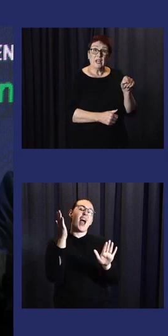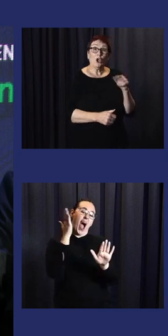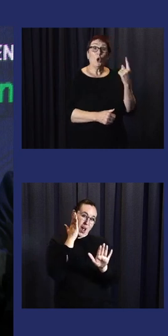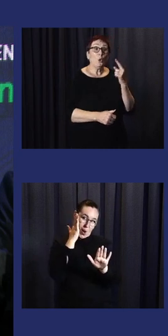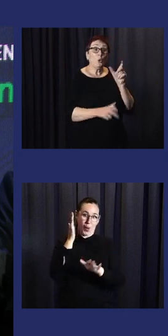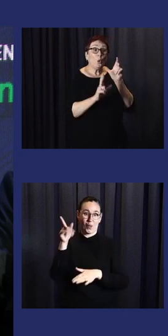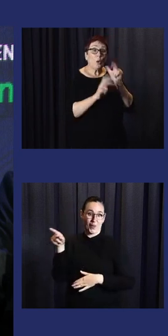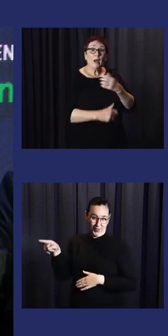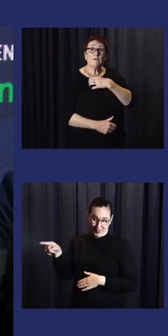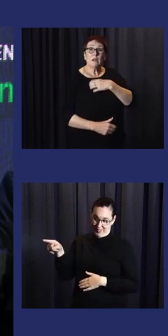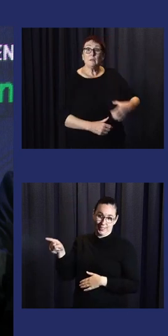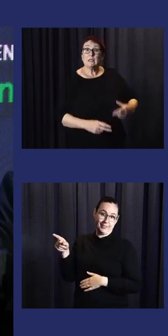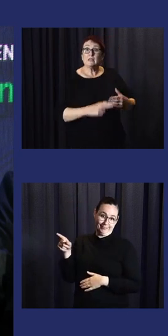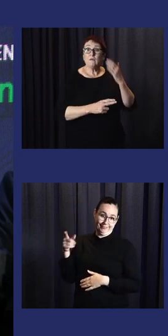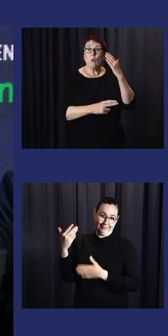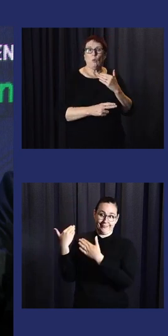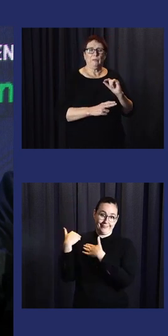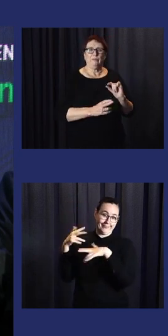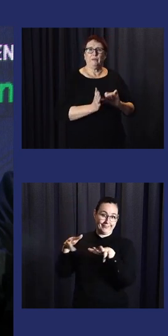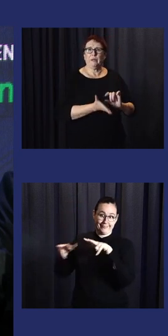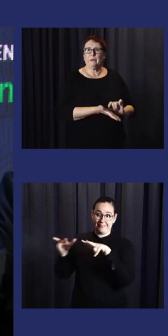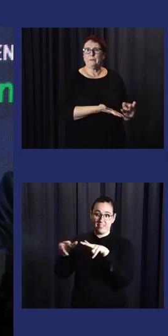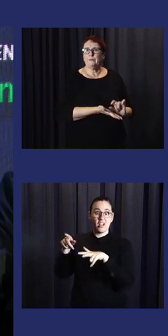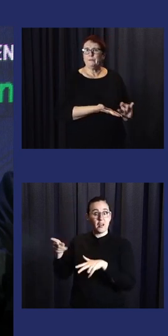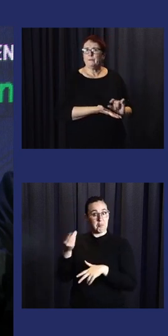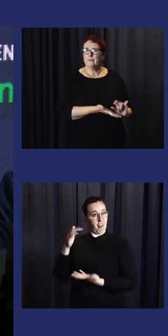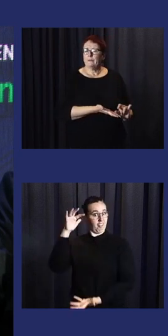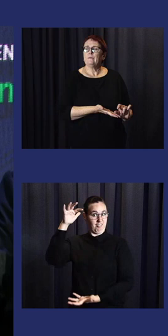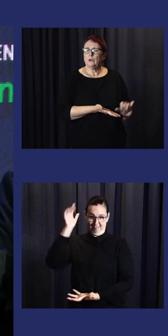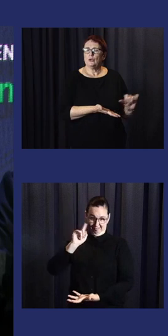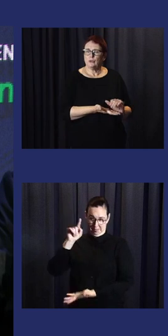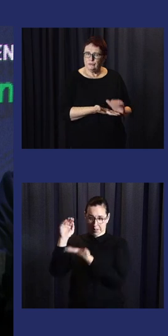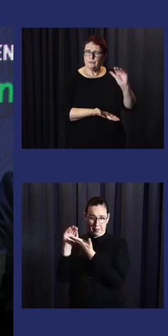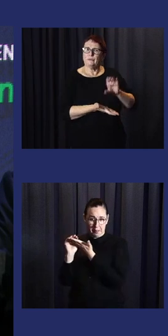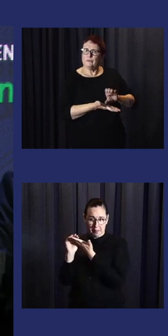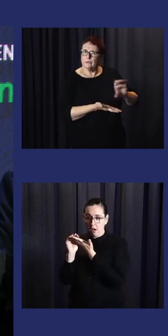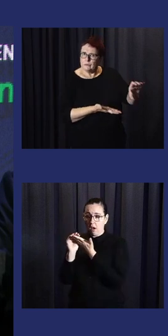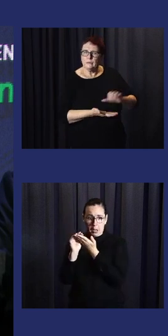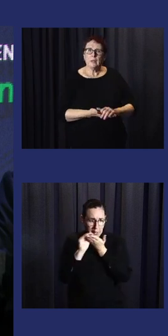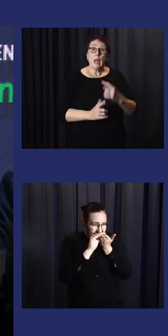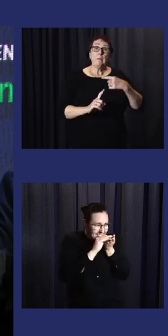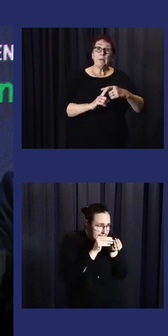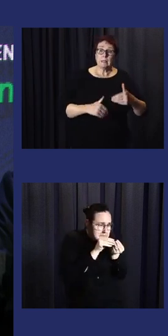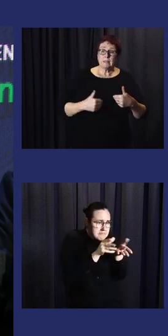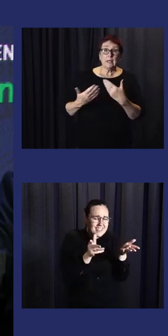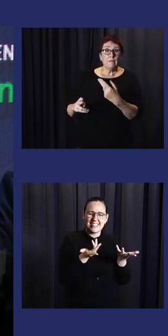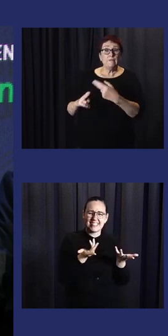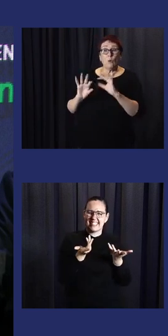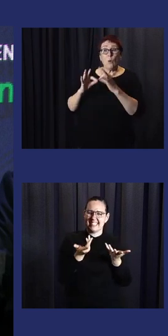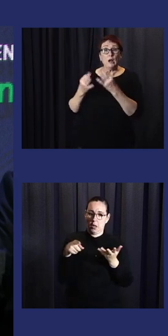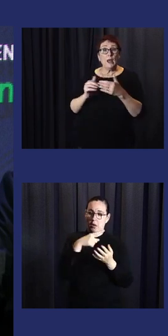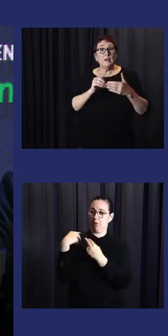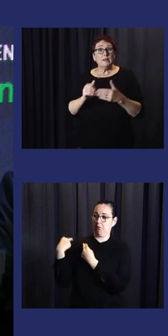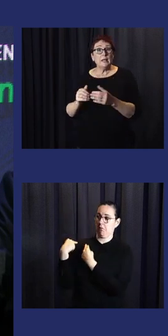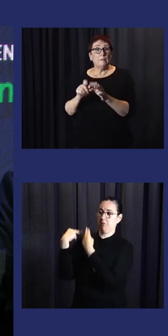know that, but secondly, that the money goes to local autonomous women-led and